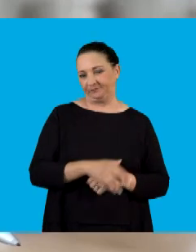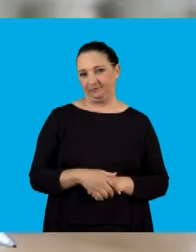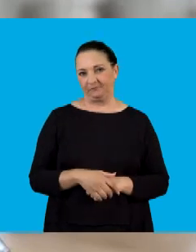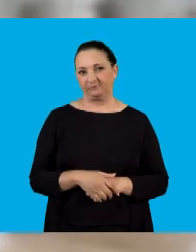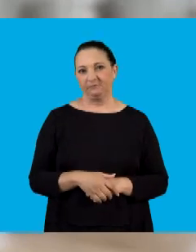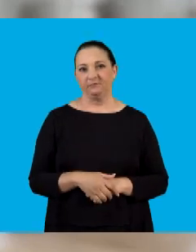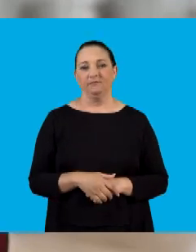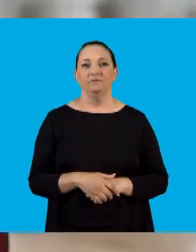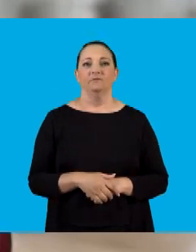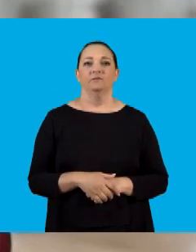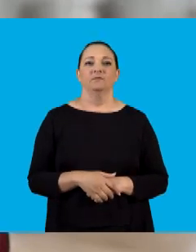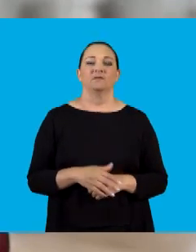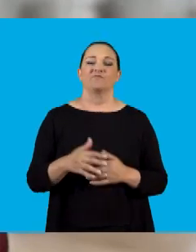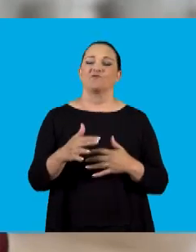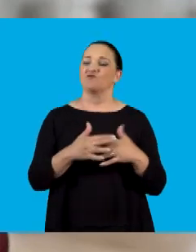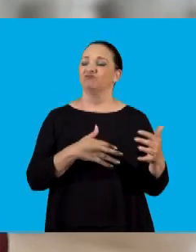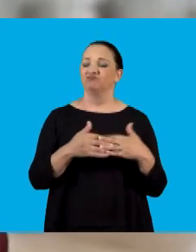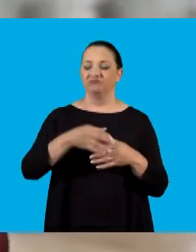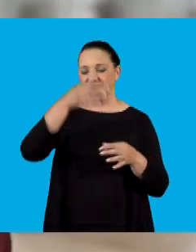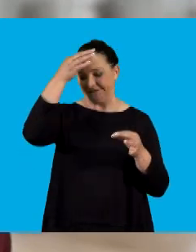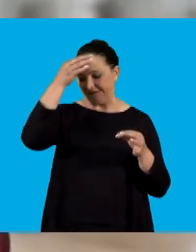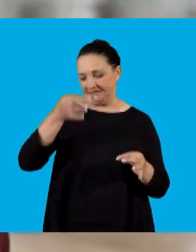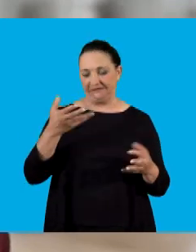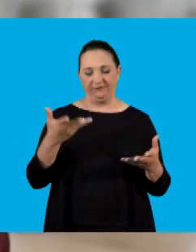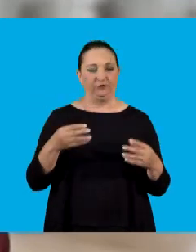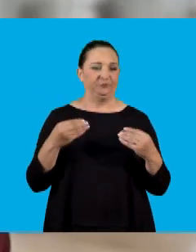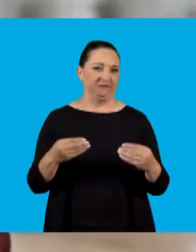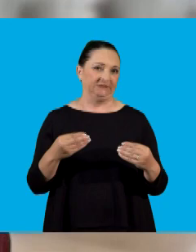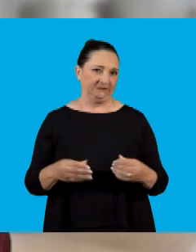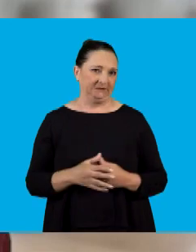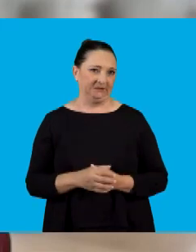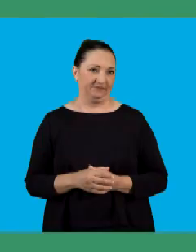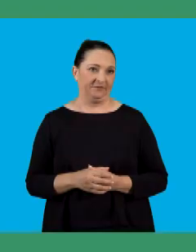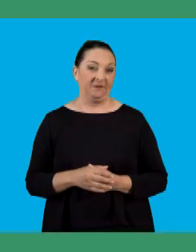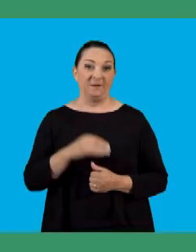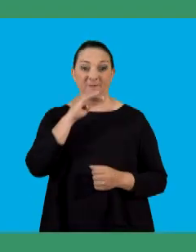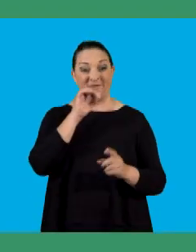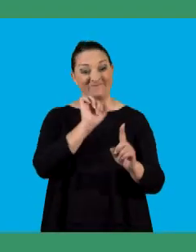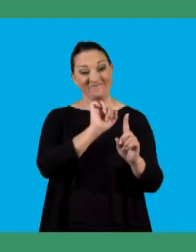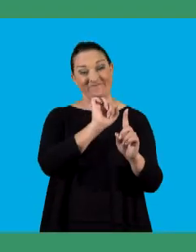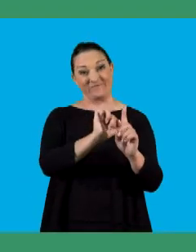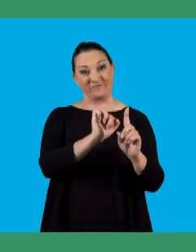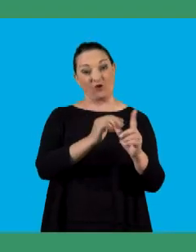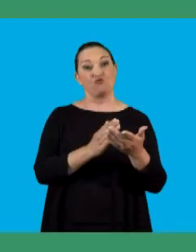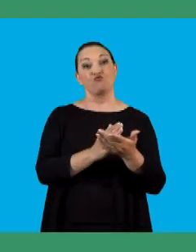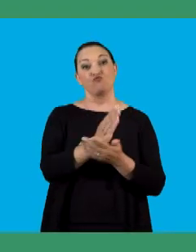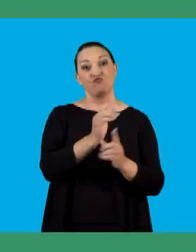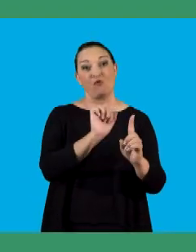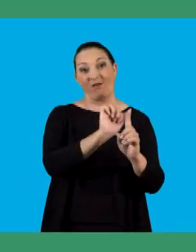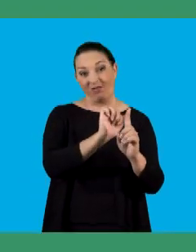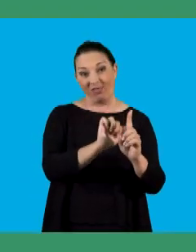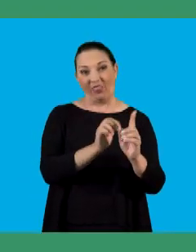simple terms, it means that whatever decisions that we are making as a business must not violate the rights of